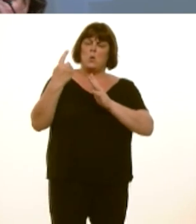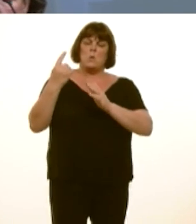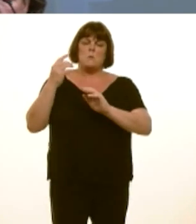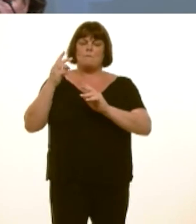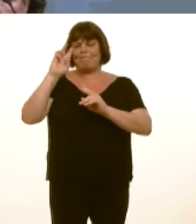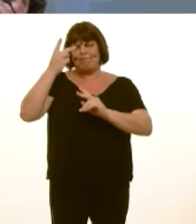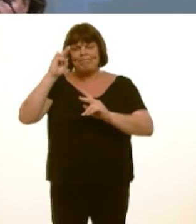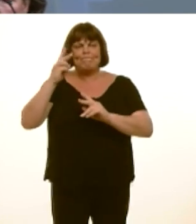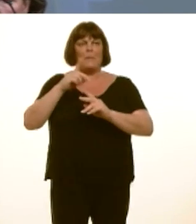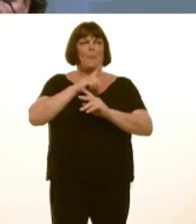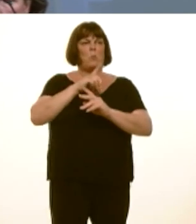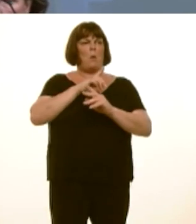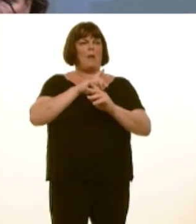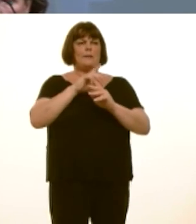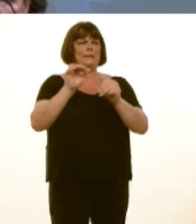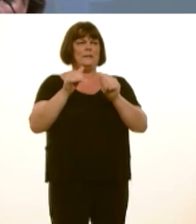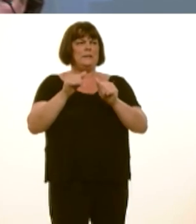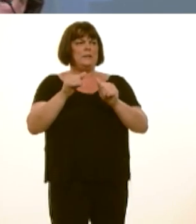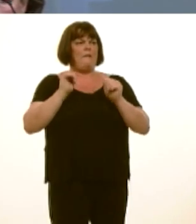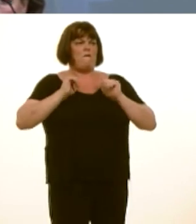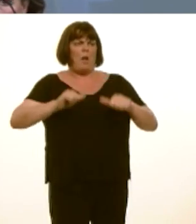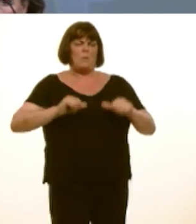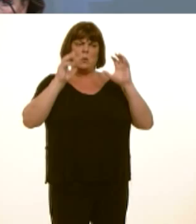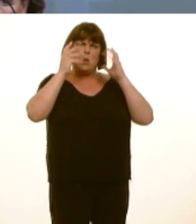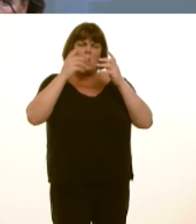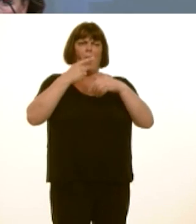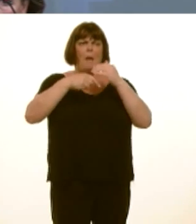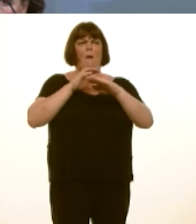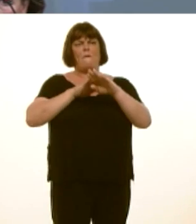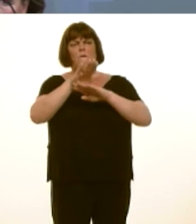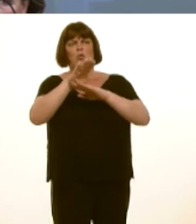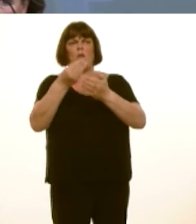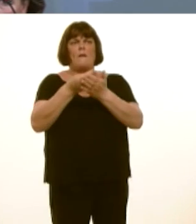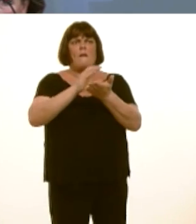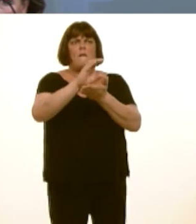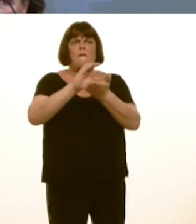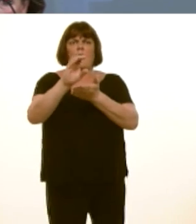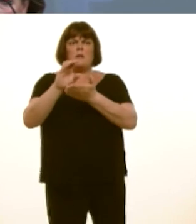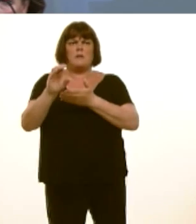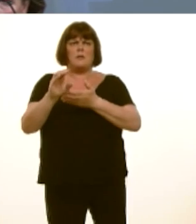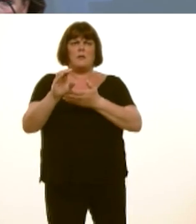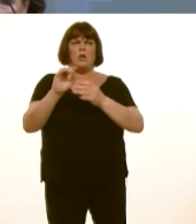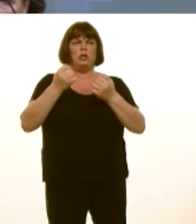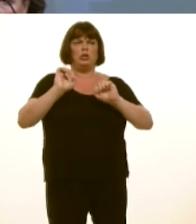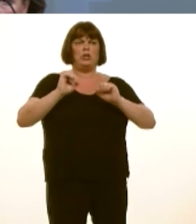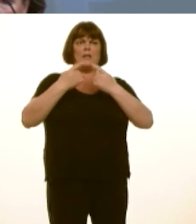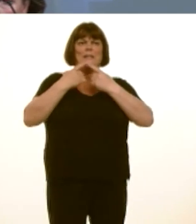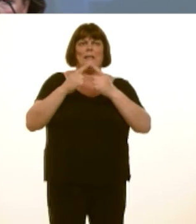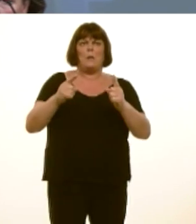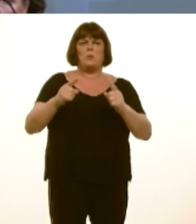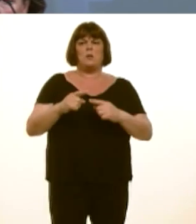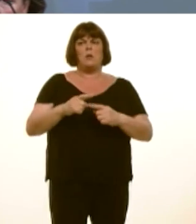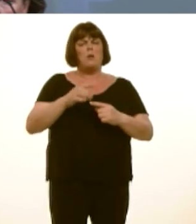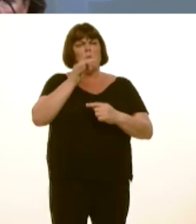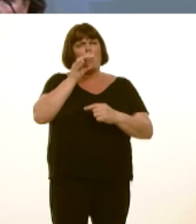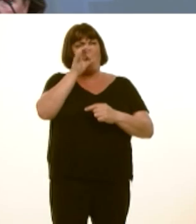much uncertainty about the future payment rates, which are still to be announced from your government. Can you tell us when the Welsh Government will be